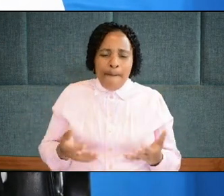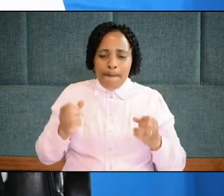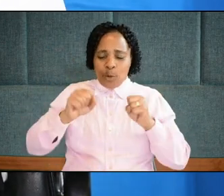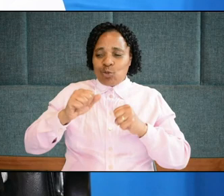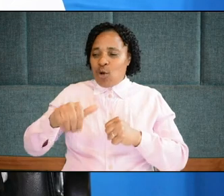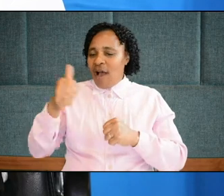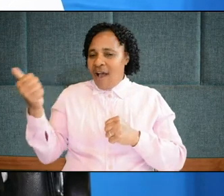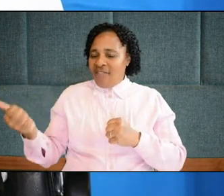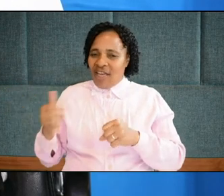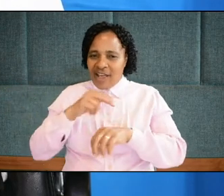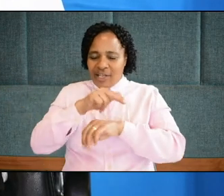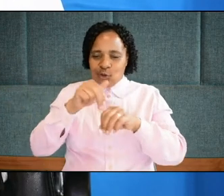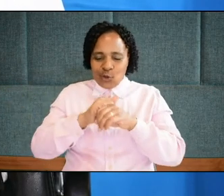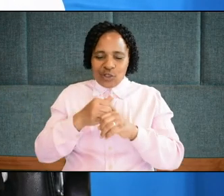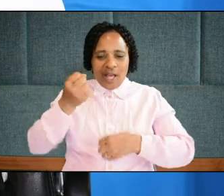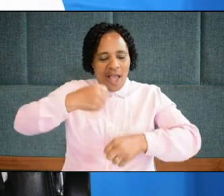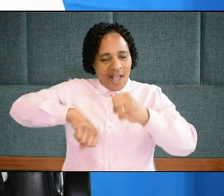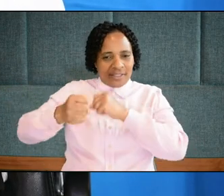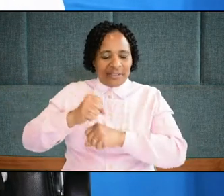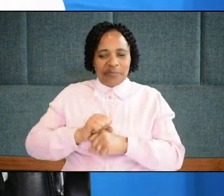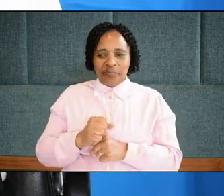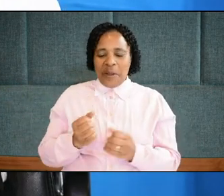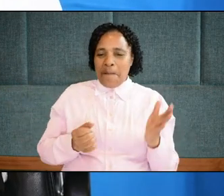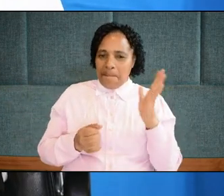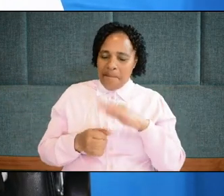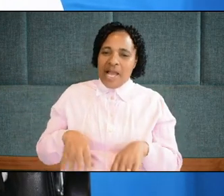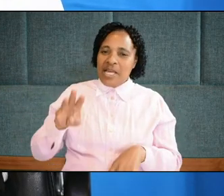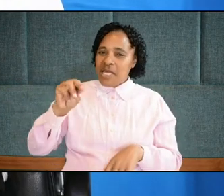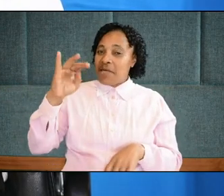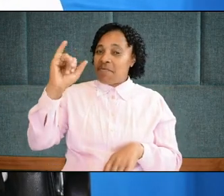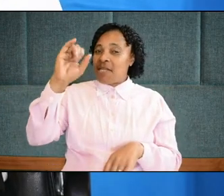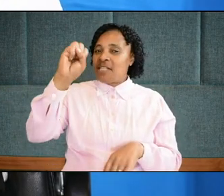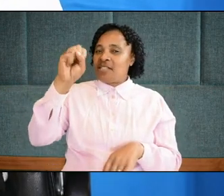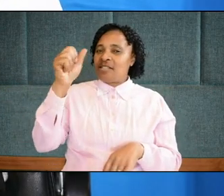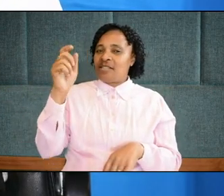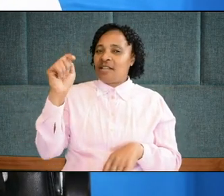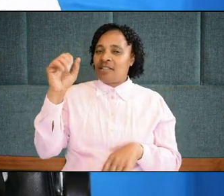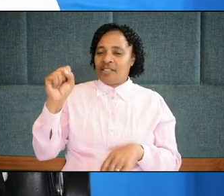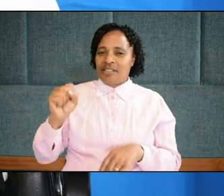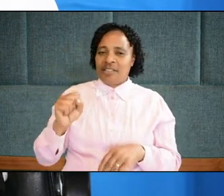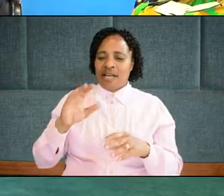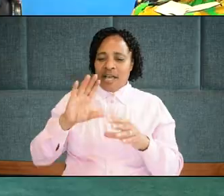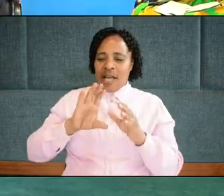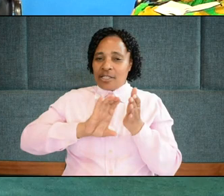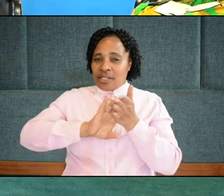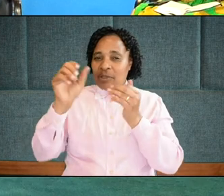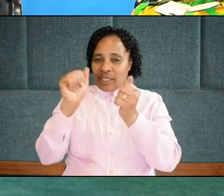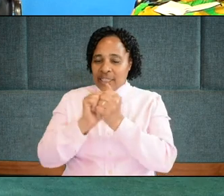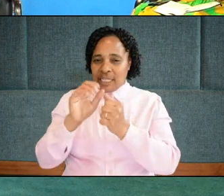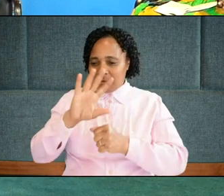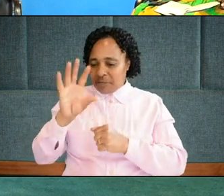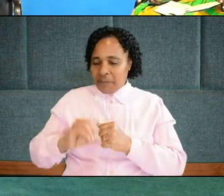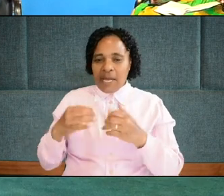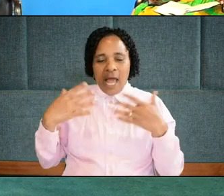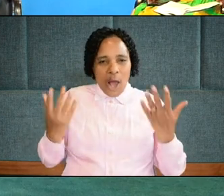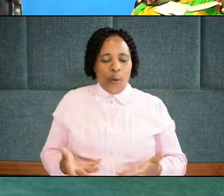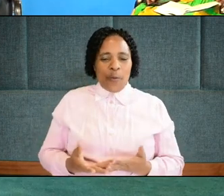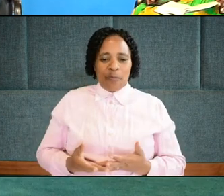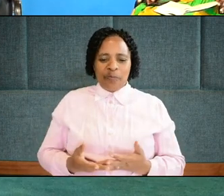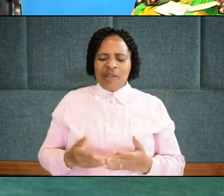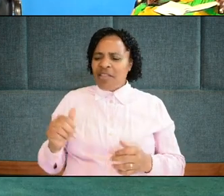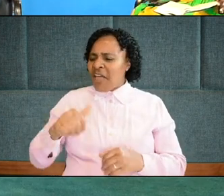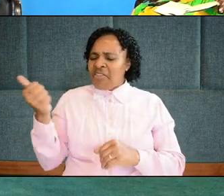nations react? And I come back to you, Misati. Please give us a summary of chapter 10. Yeah, so I think the other nations reacted